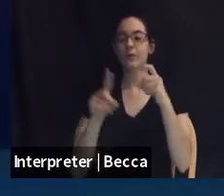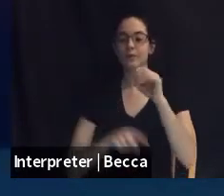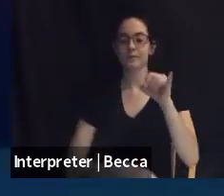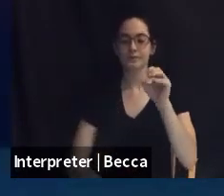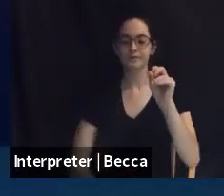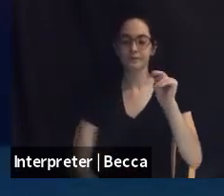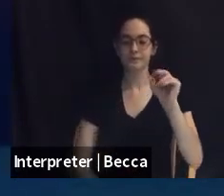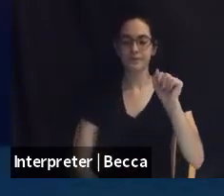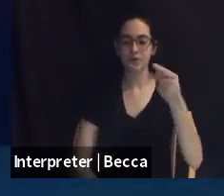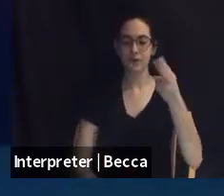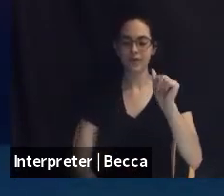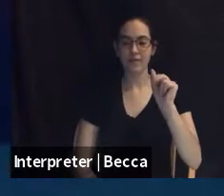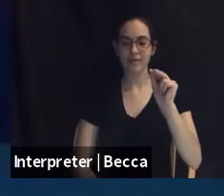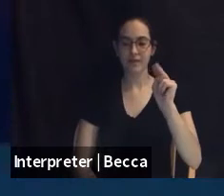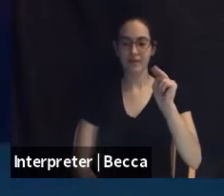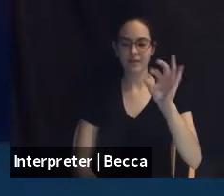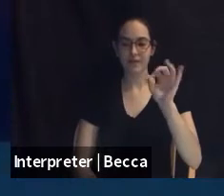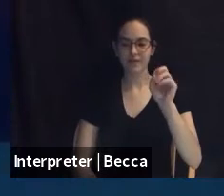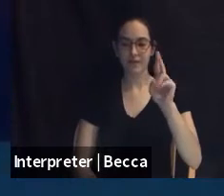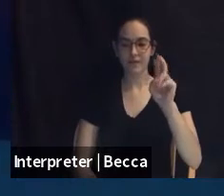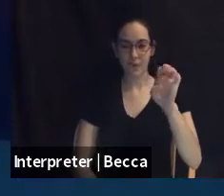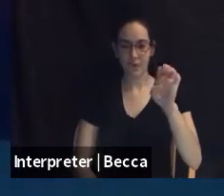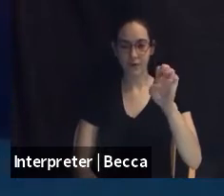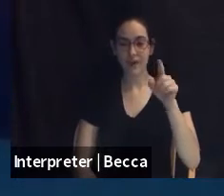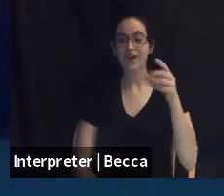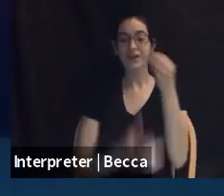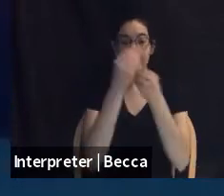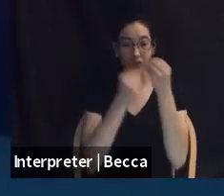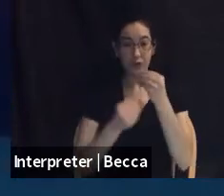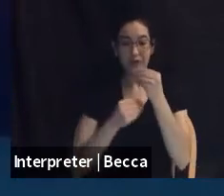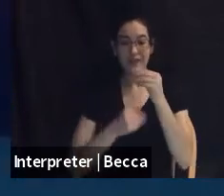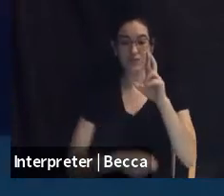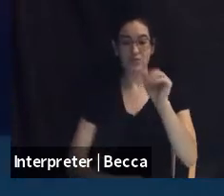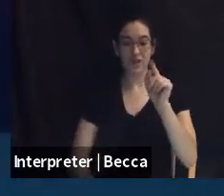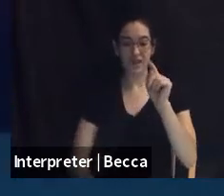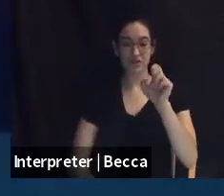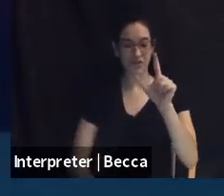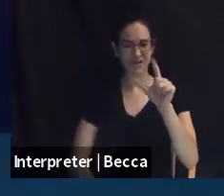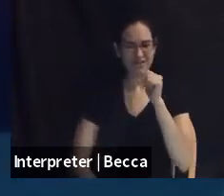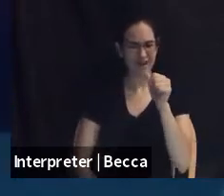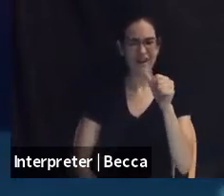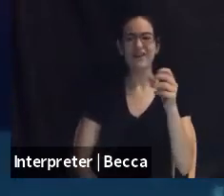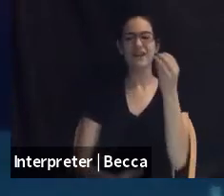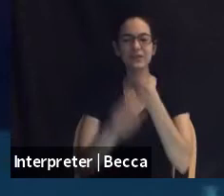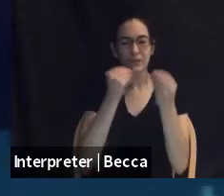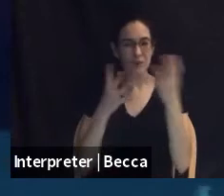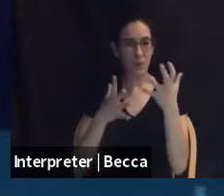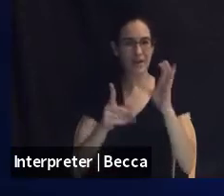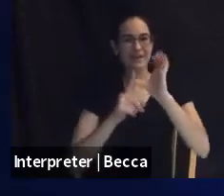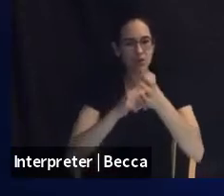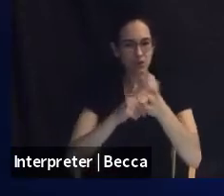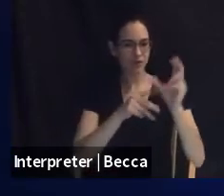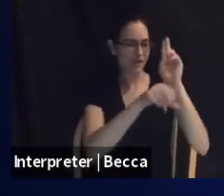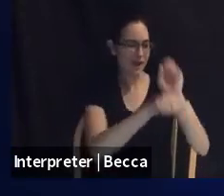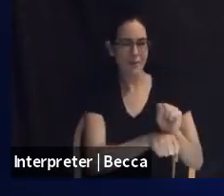is not rational. Food is culture, habit, craving, and identity. I don't know about